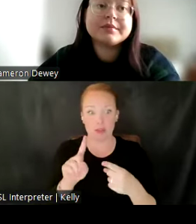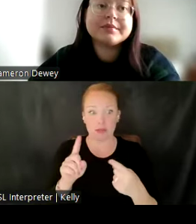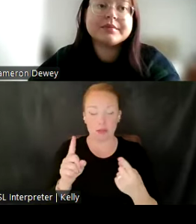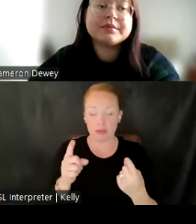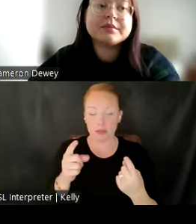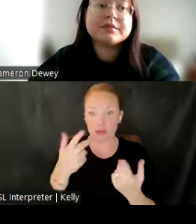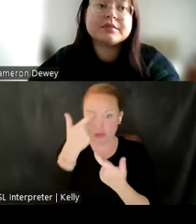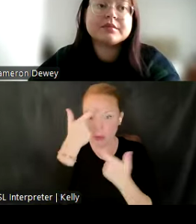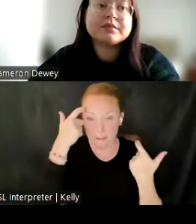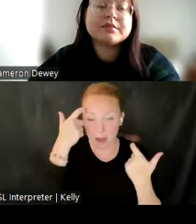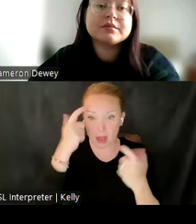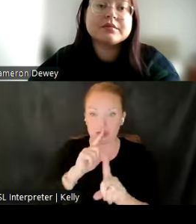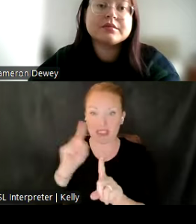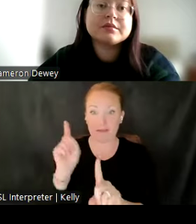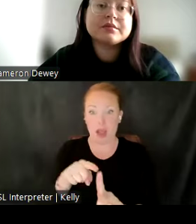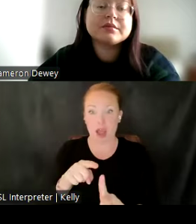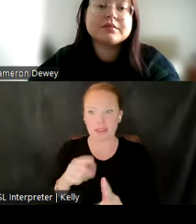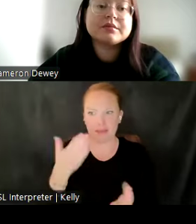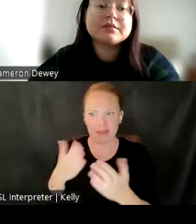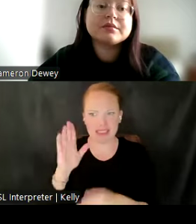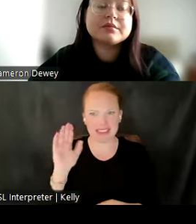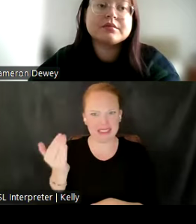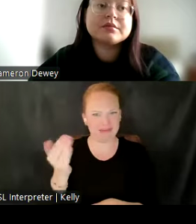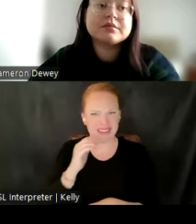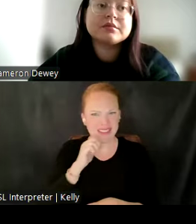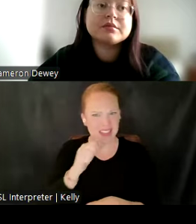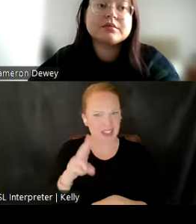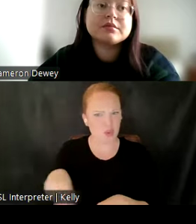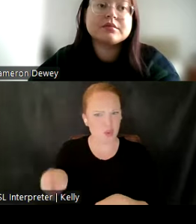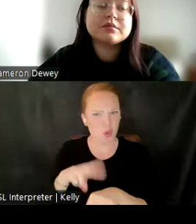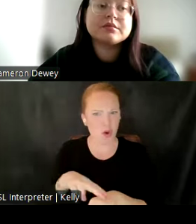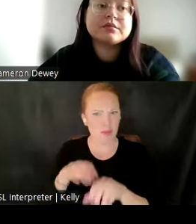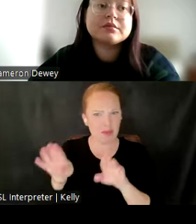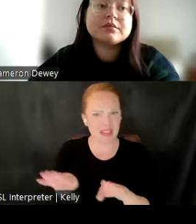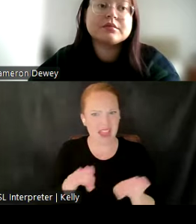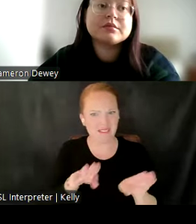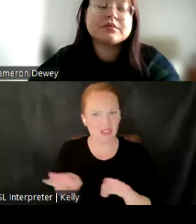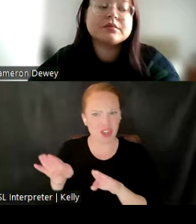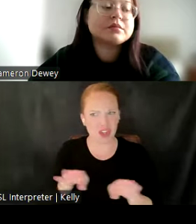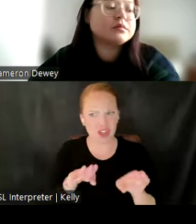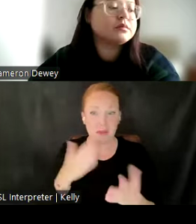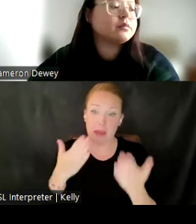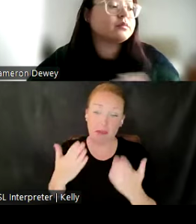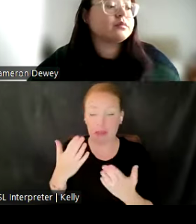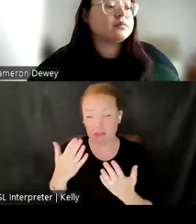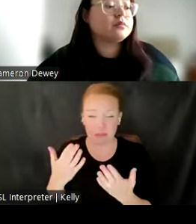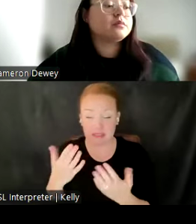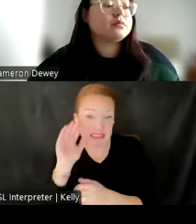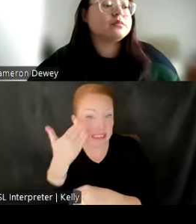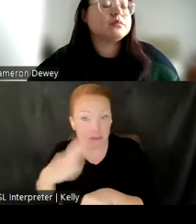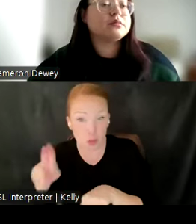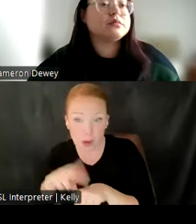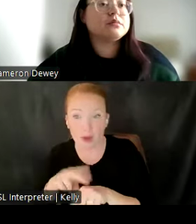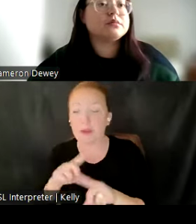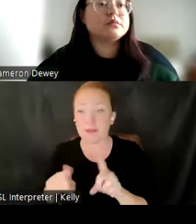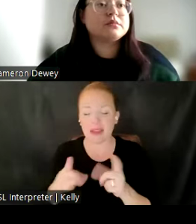seem abnormal behaviors to some, right? Some of them may seem normal to others, but regardless, we